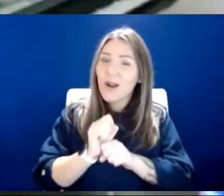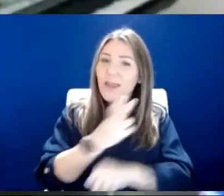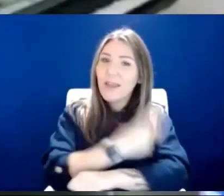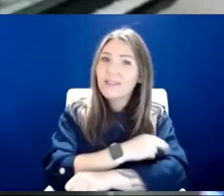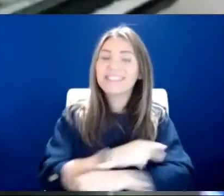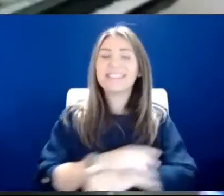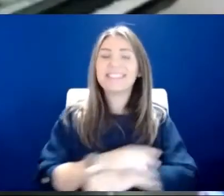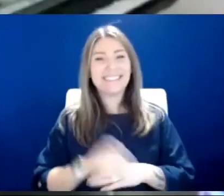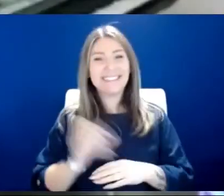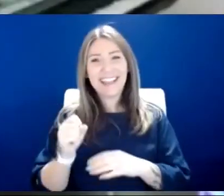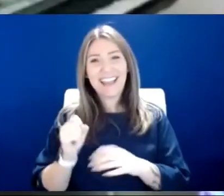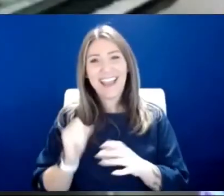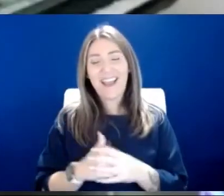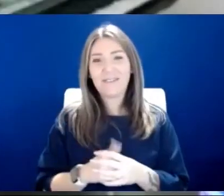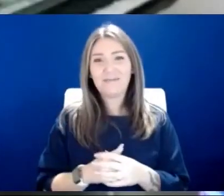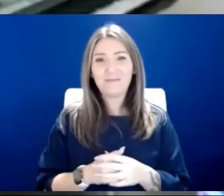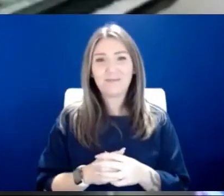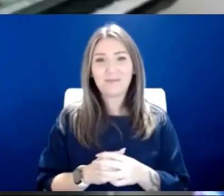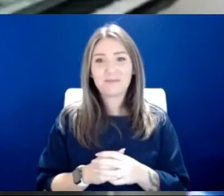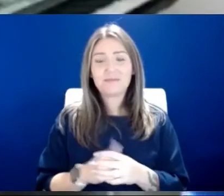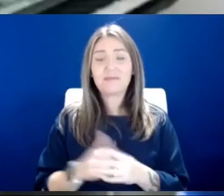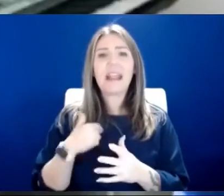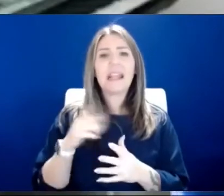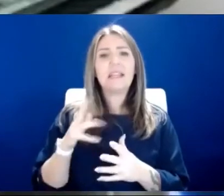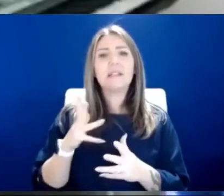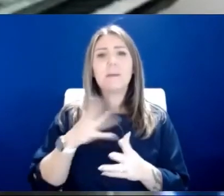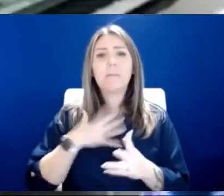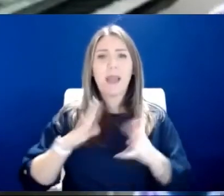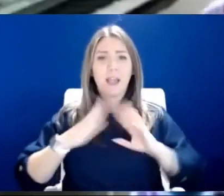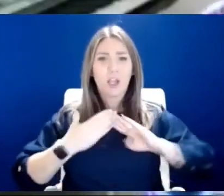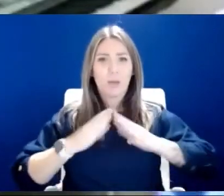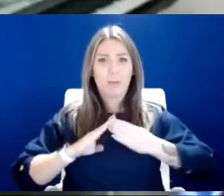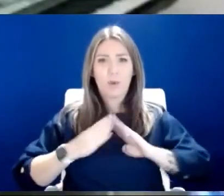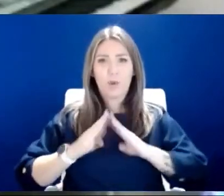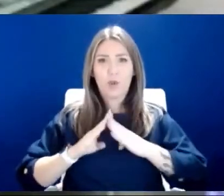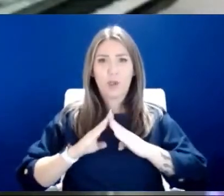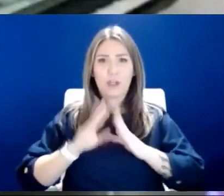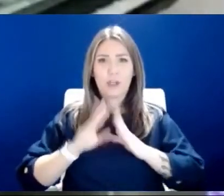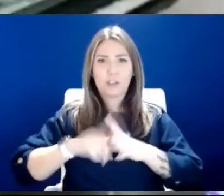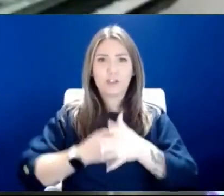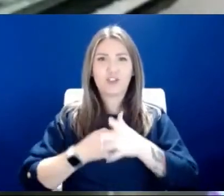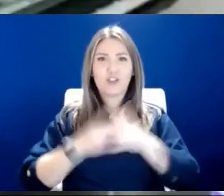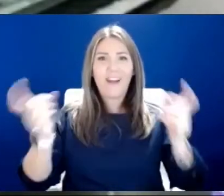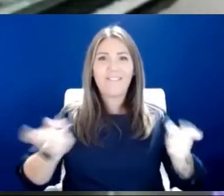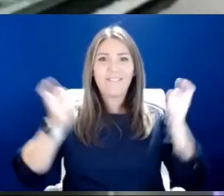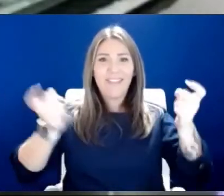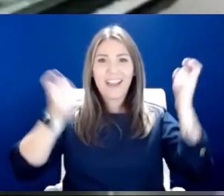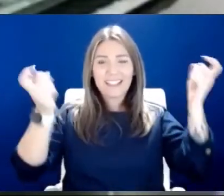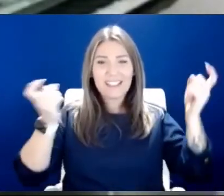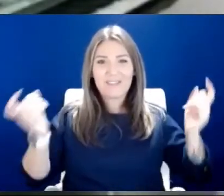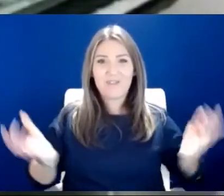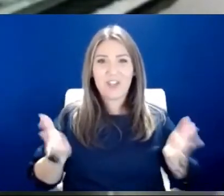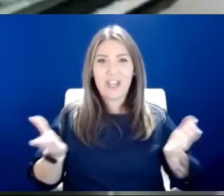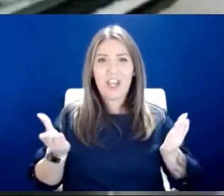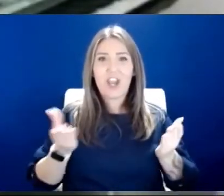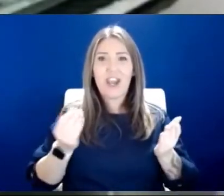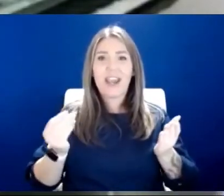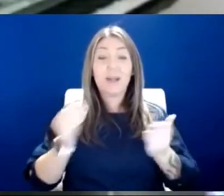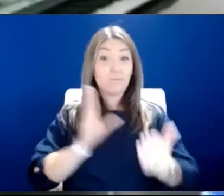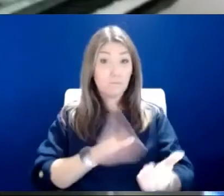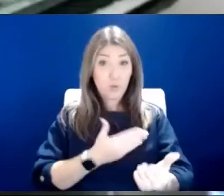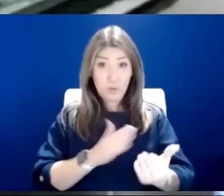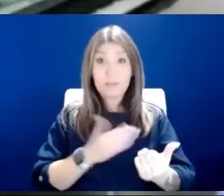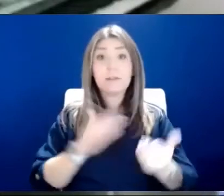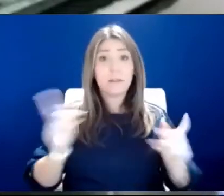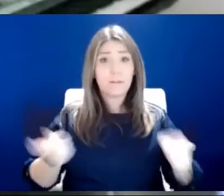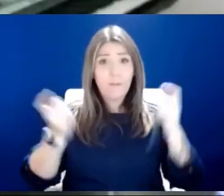I kind of, in my community, I started a festival down here, and it was a music festival,